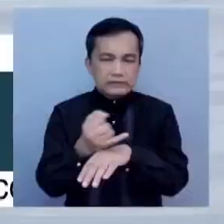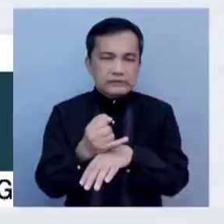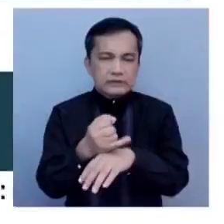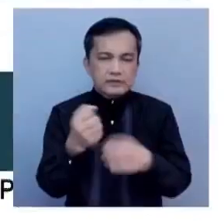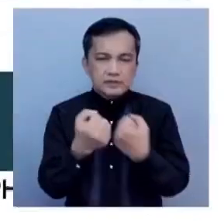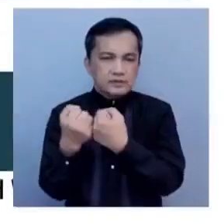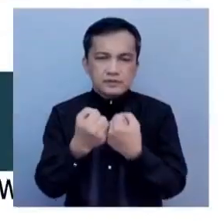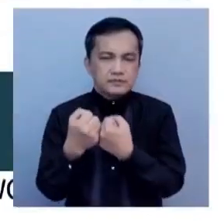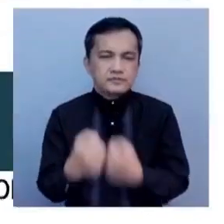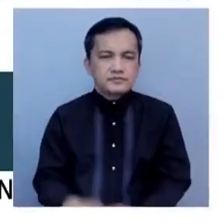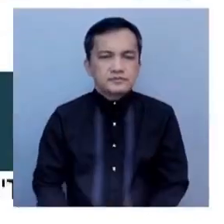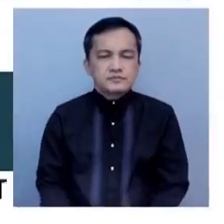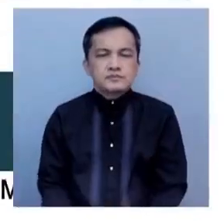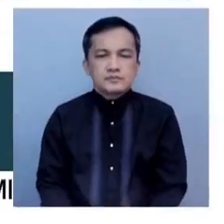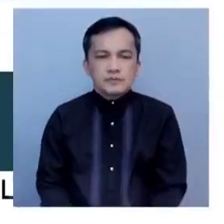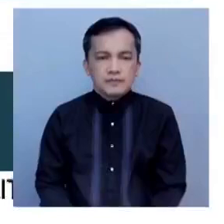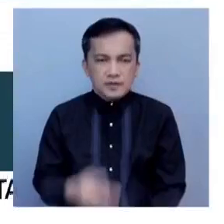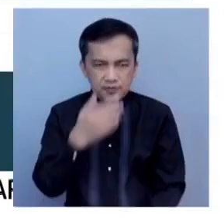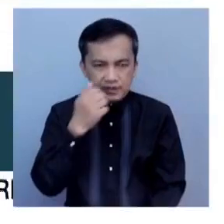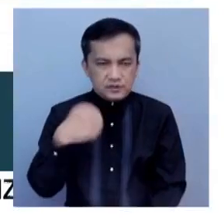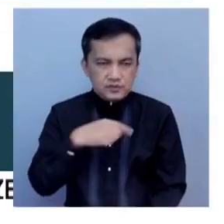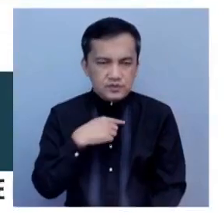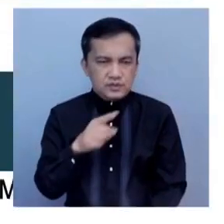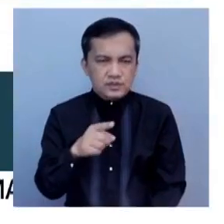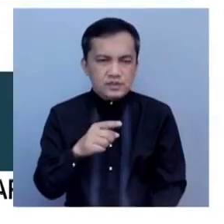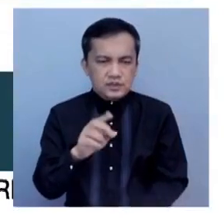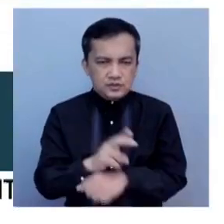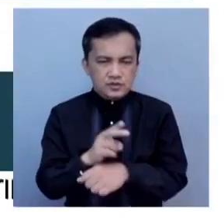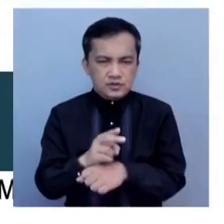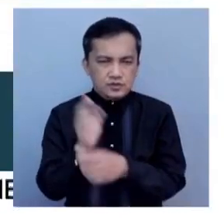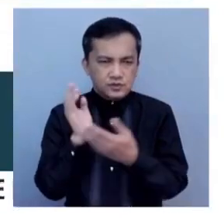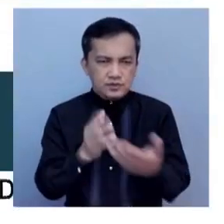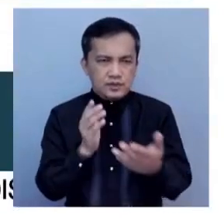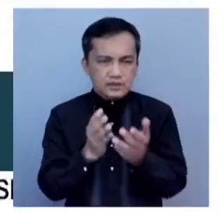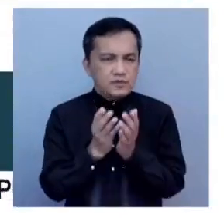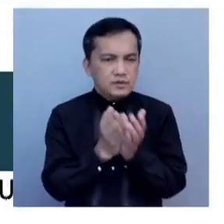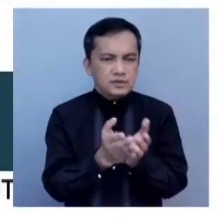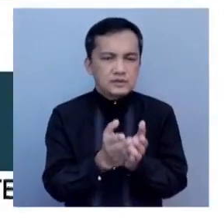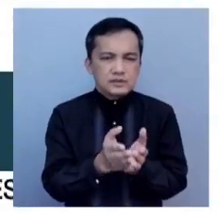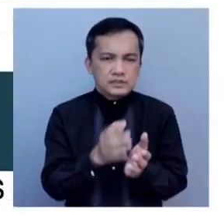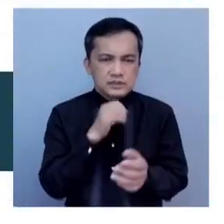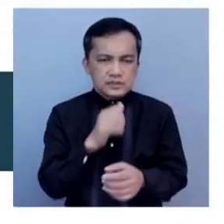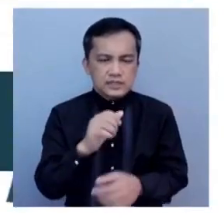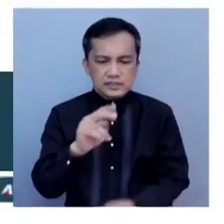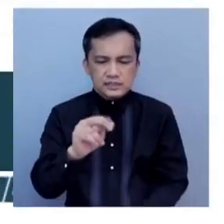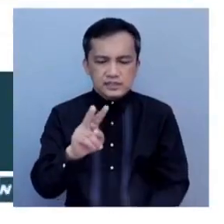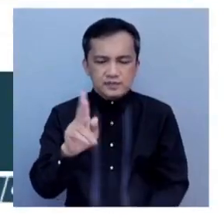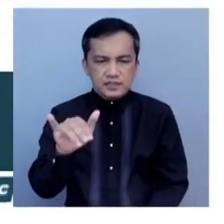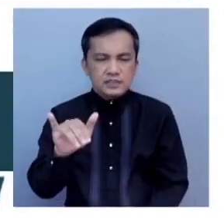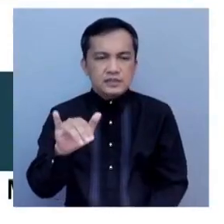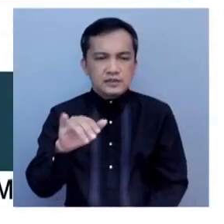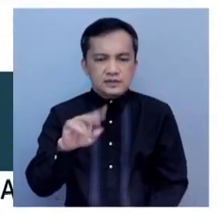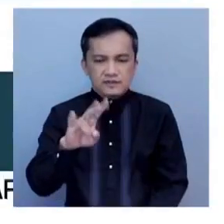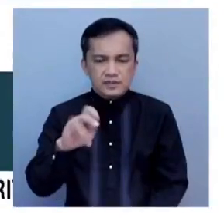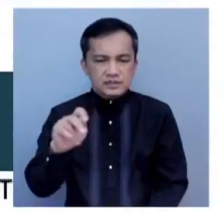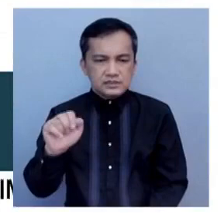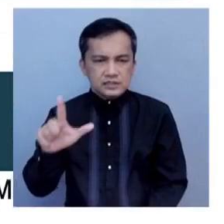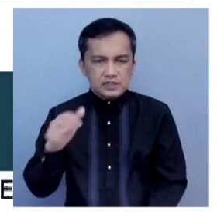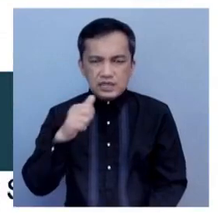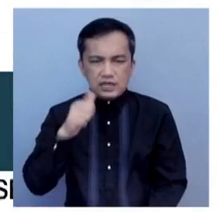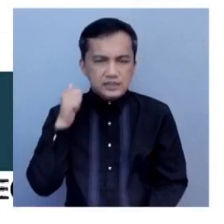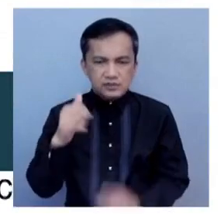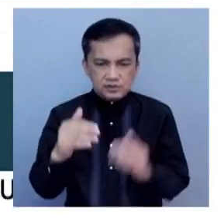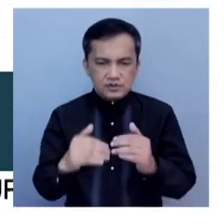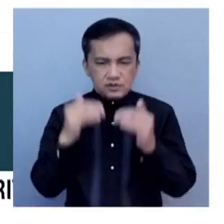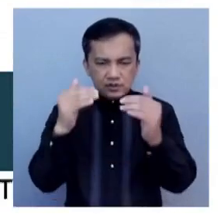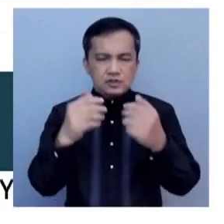It's better that we use the supply boats, not the Navy vessels, because we don't want to escalate the tension.